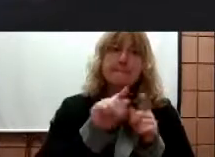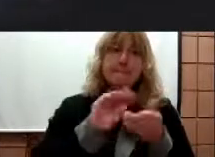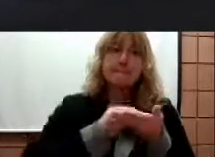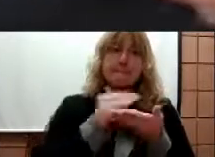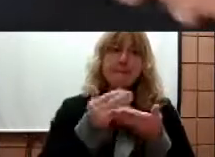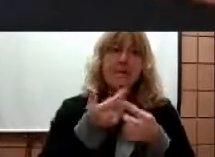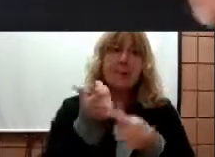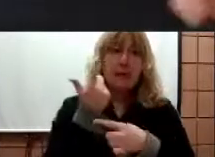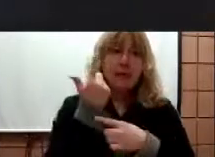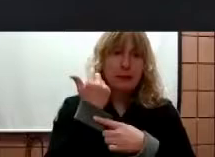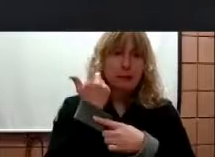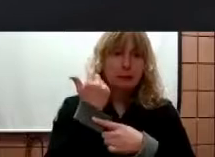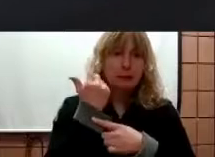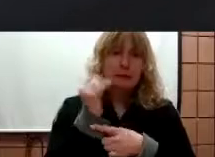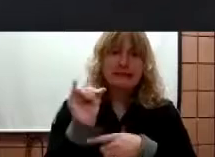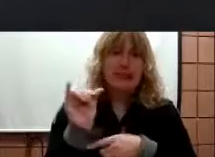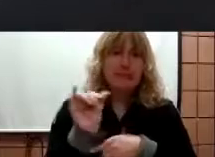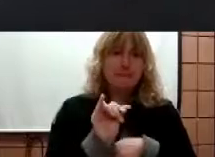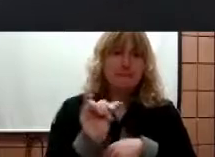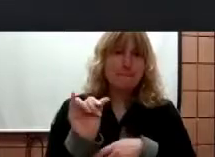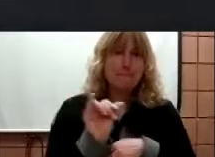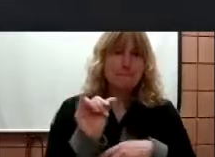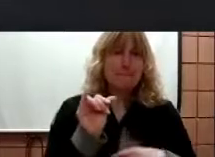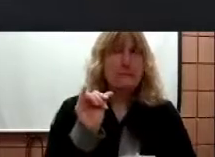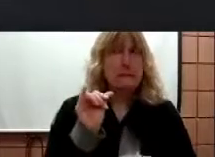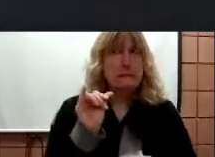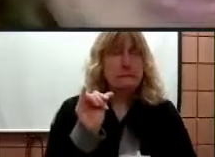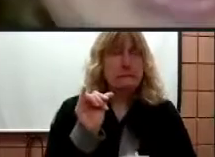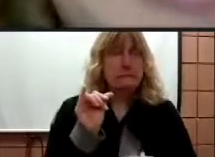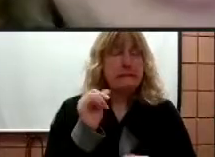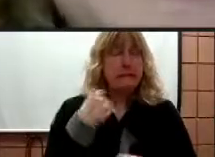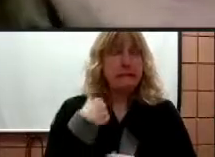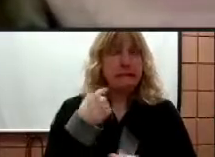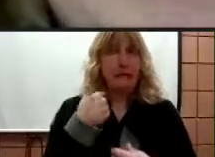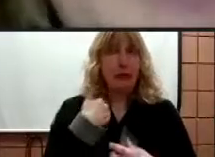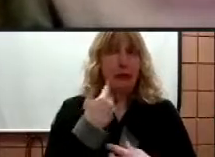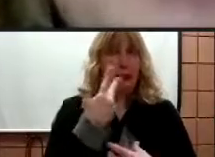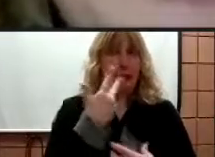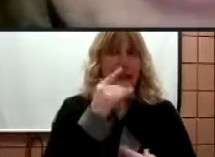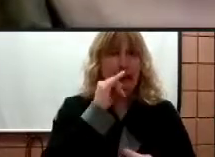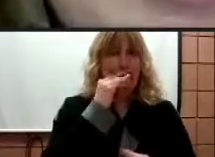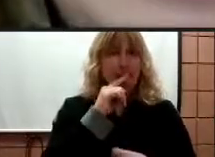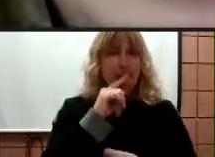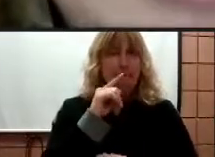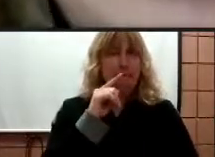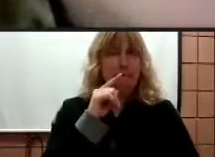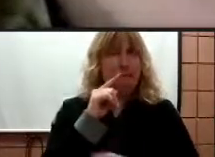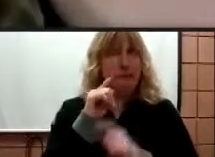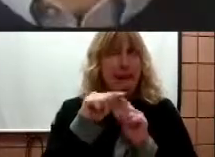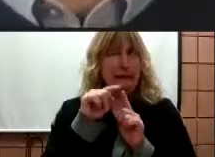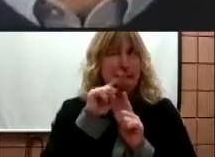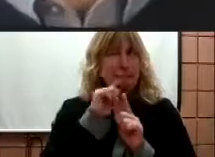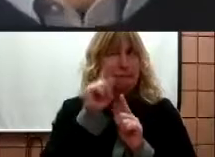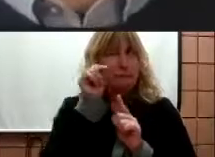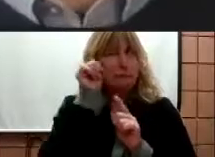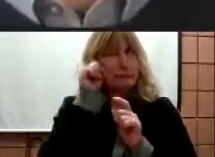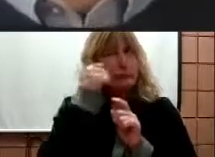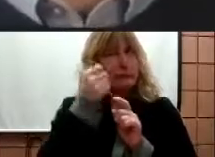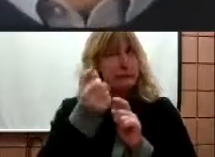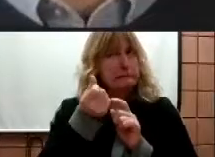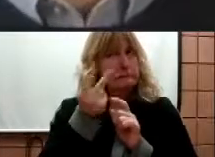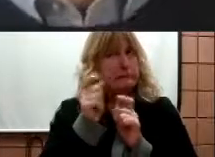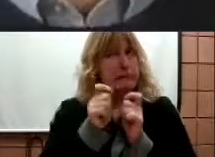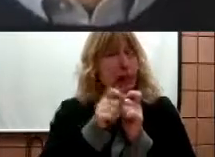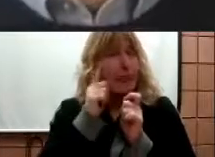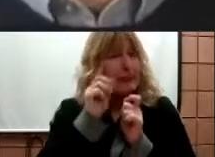year. Okay, and I'm trying to, I have 3 kids, but I can't actually remember how much that was. Right. $600 pops